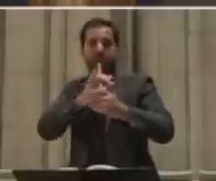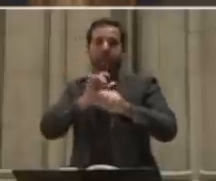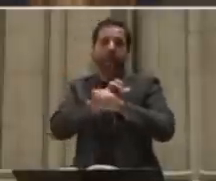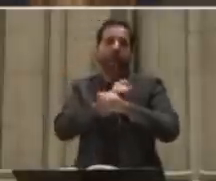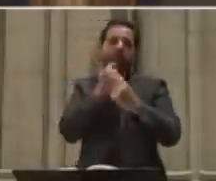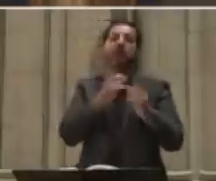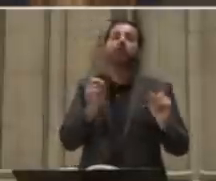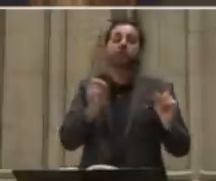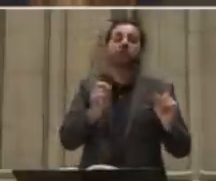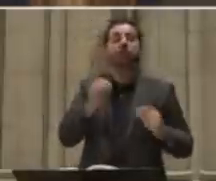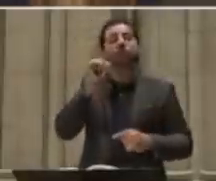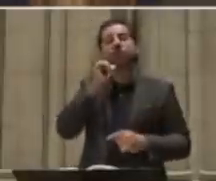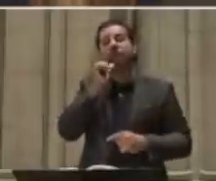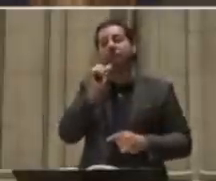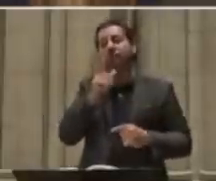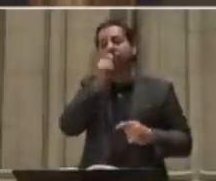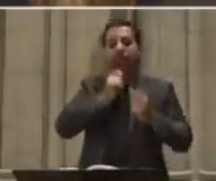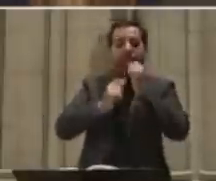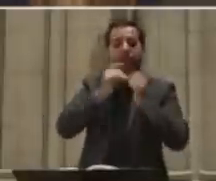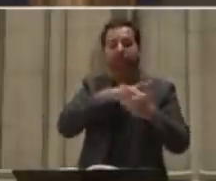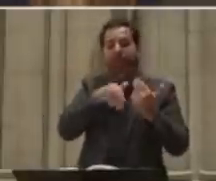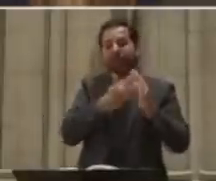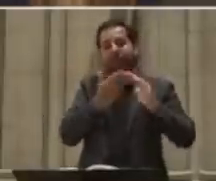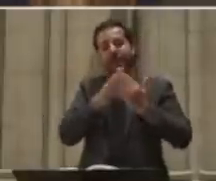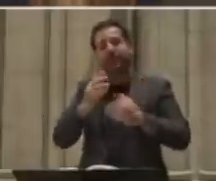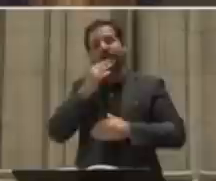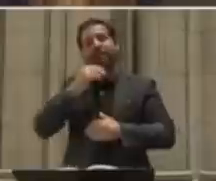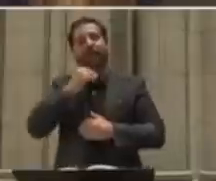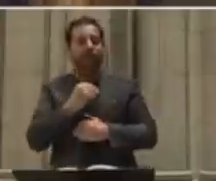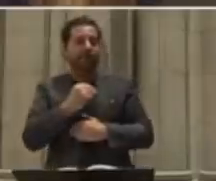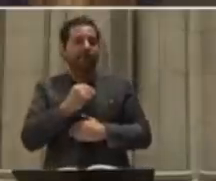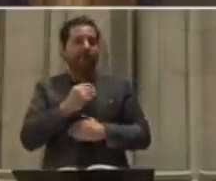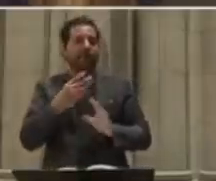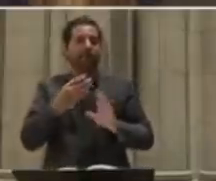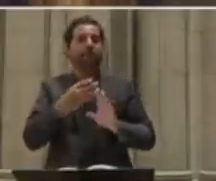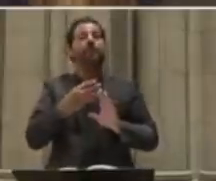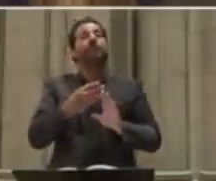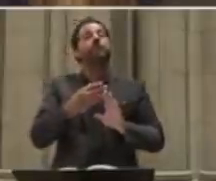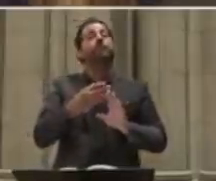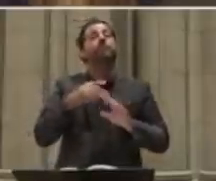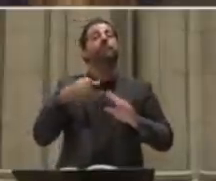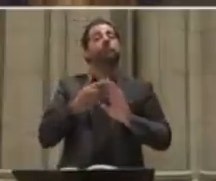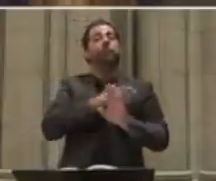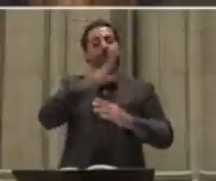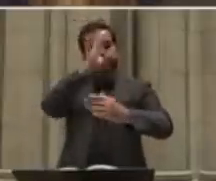tell you, you will not have gone through all the towns of Israel before the Son of Man